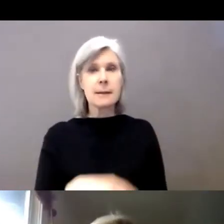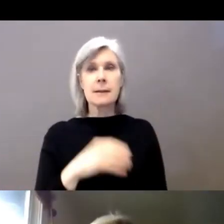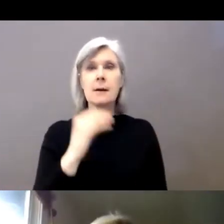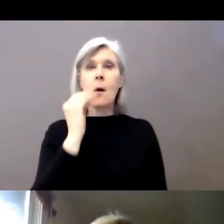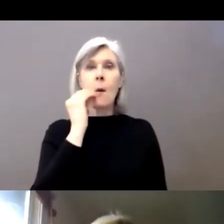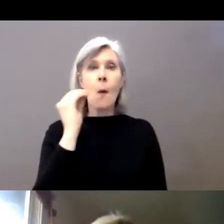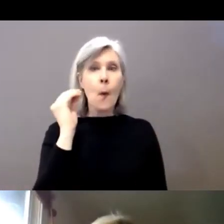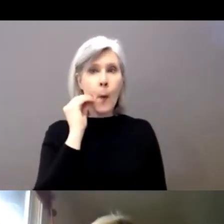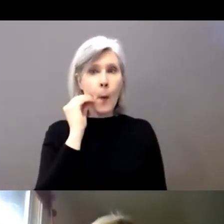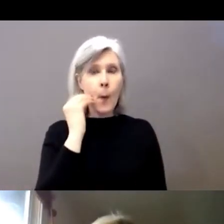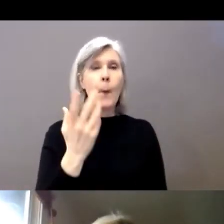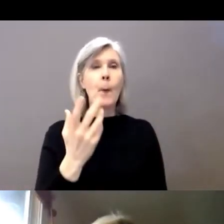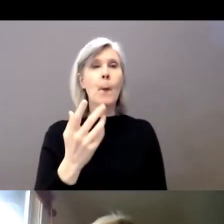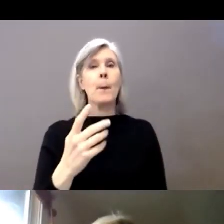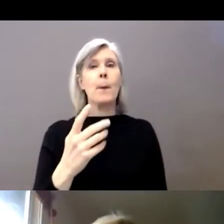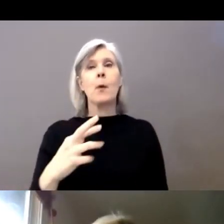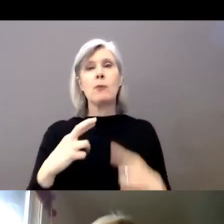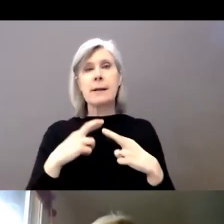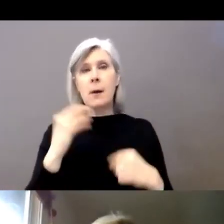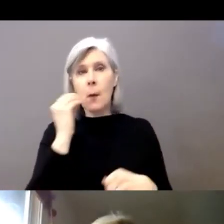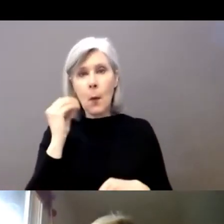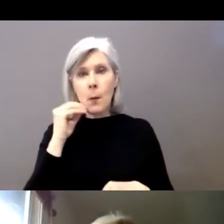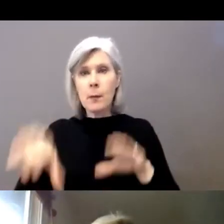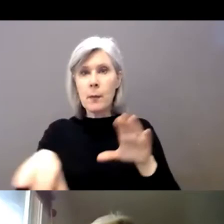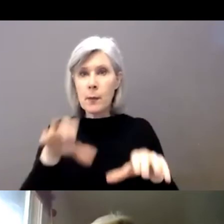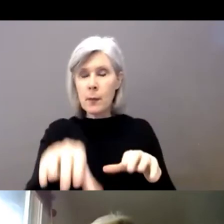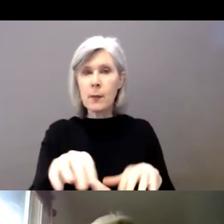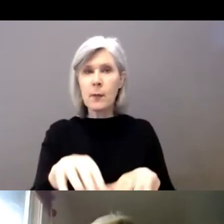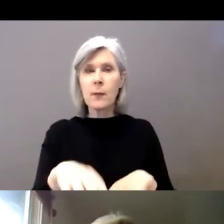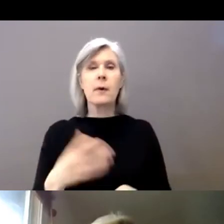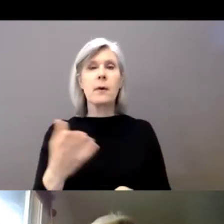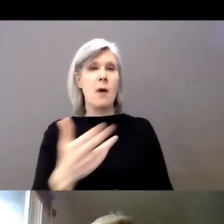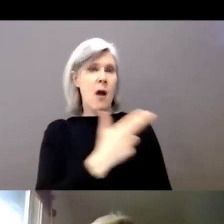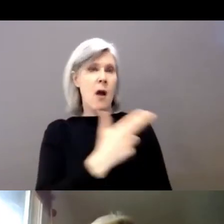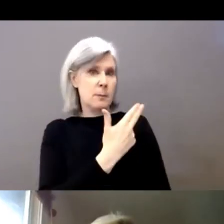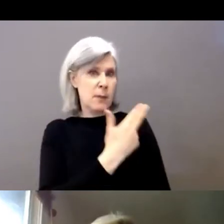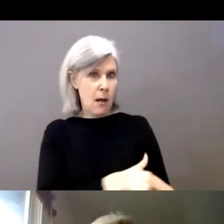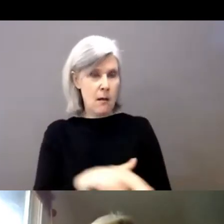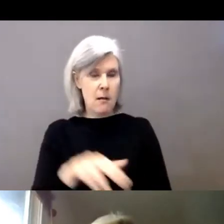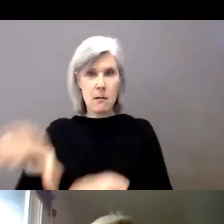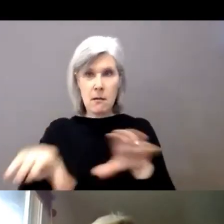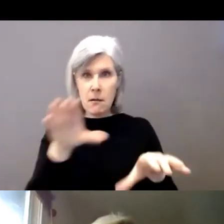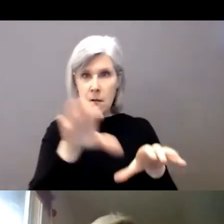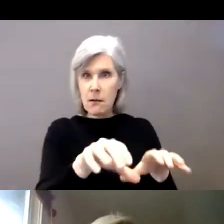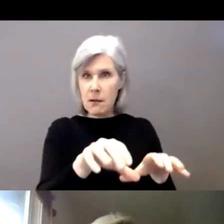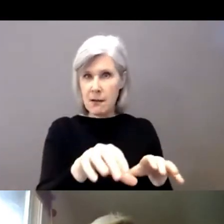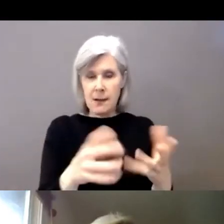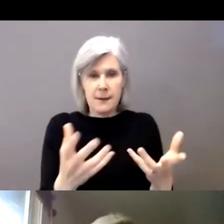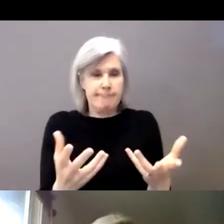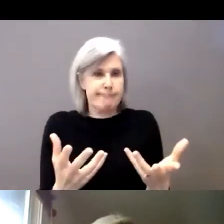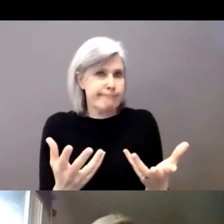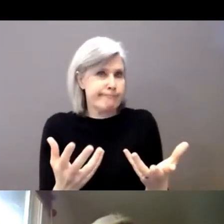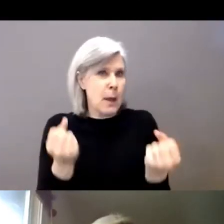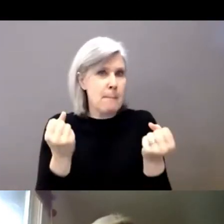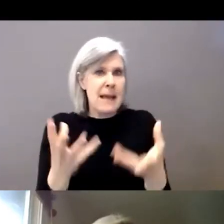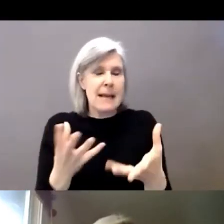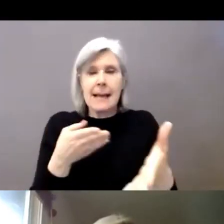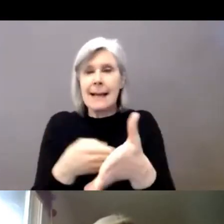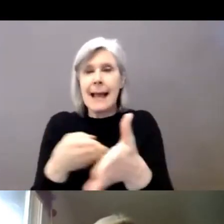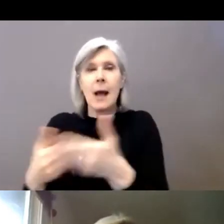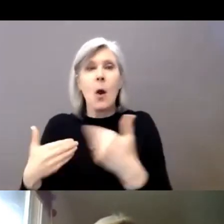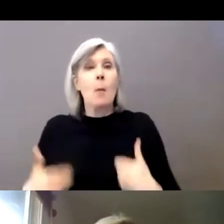in acute care hospital settings, and they have to do with all kinds of things, not being fed, not being